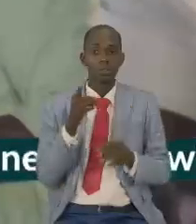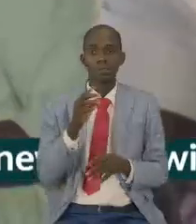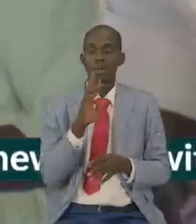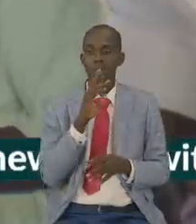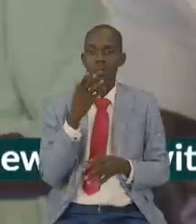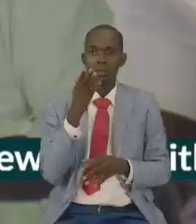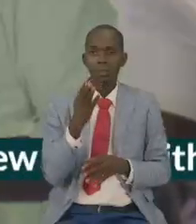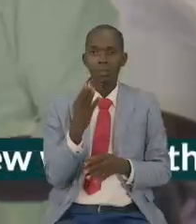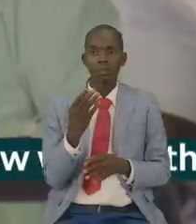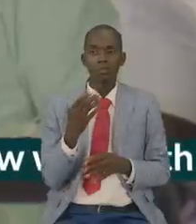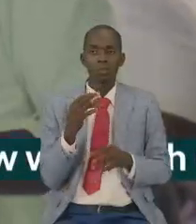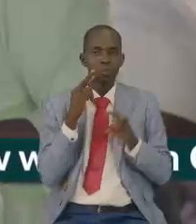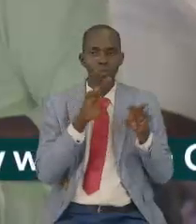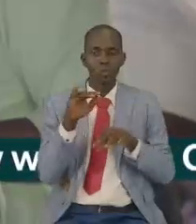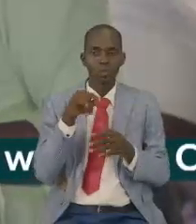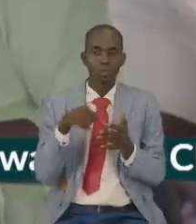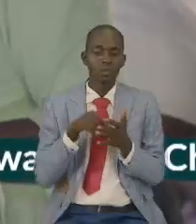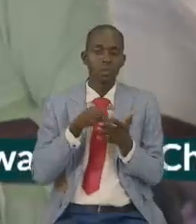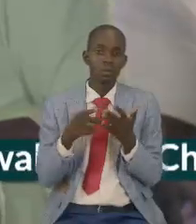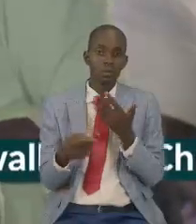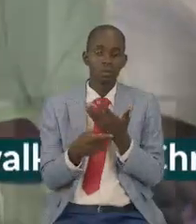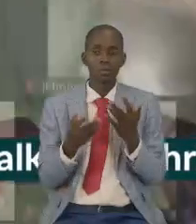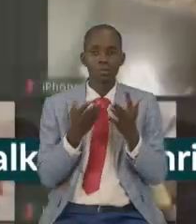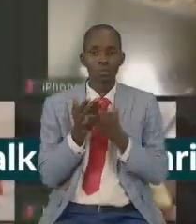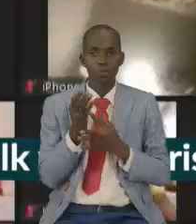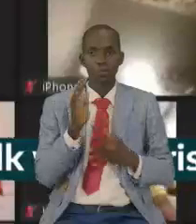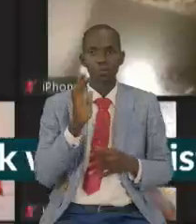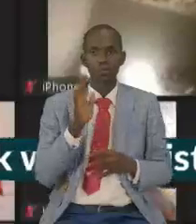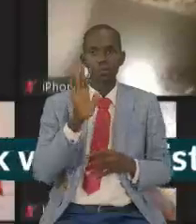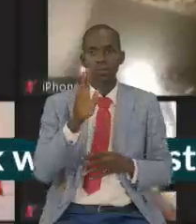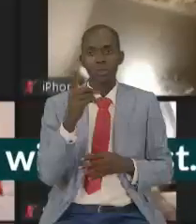the converts. Quickly, quickly.